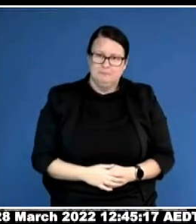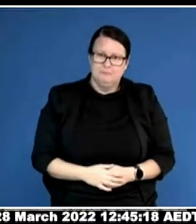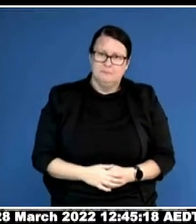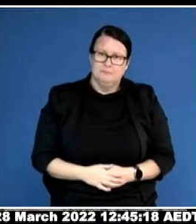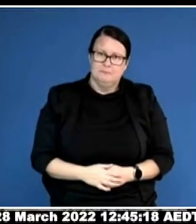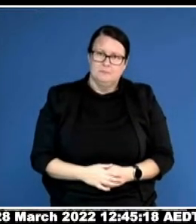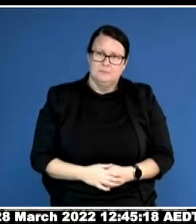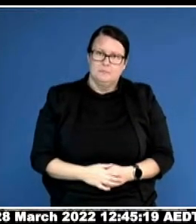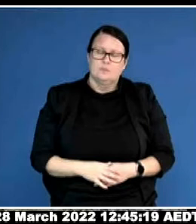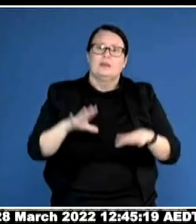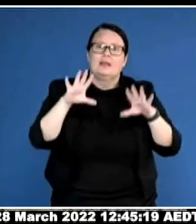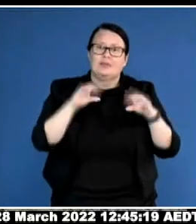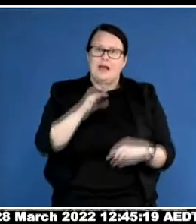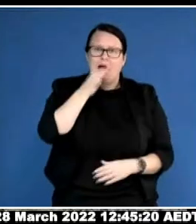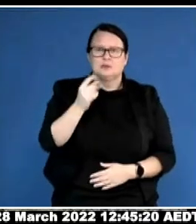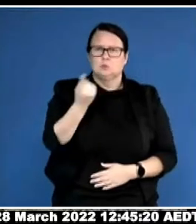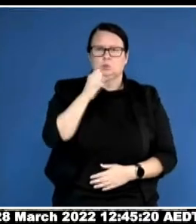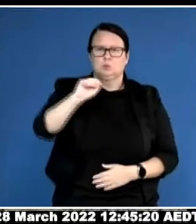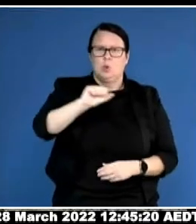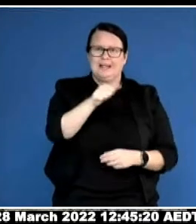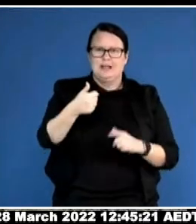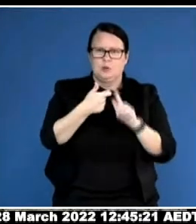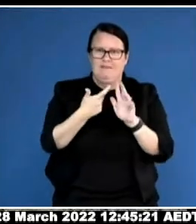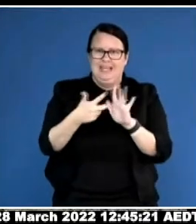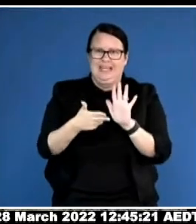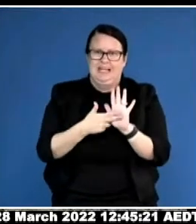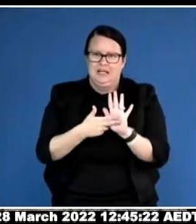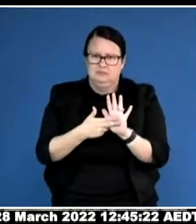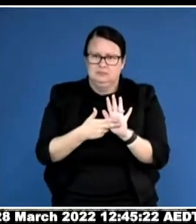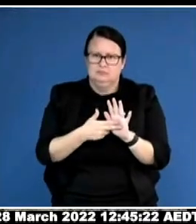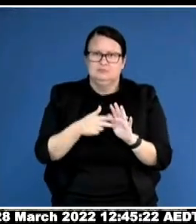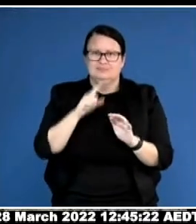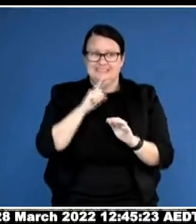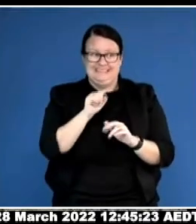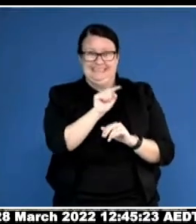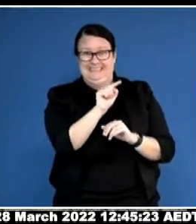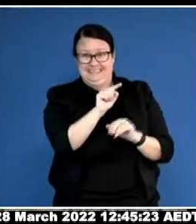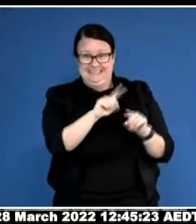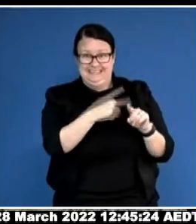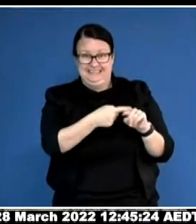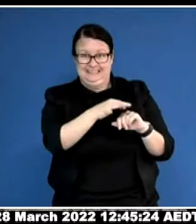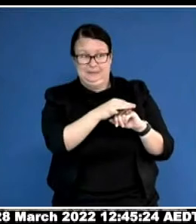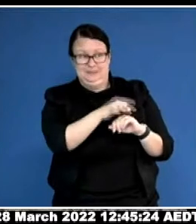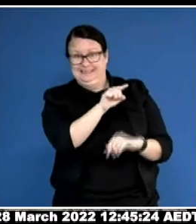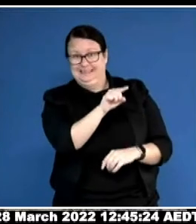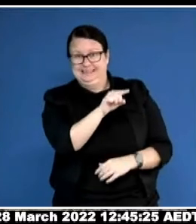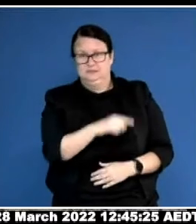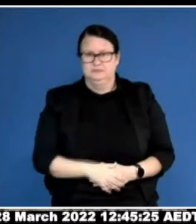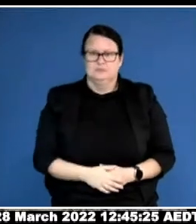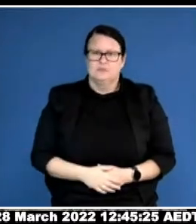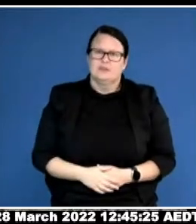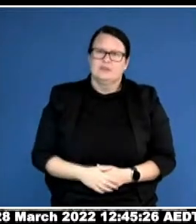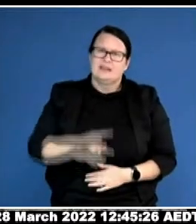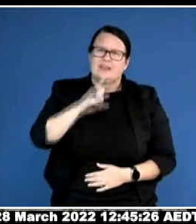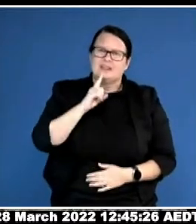You then asked who your next of kin was. And you said it was your husband. And they said, well, we'll call